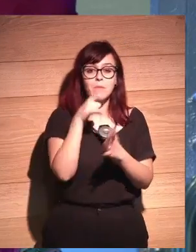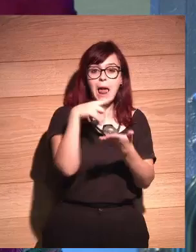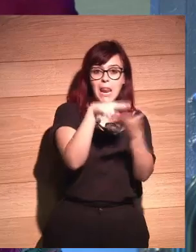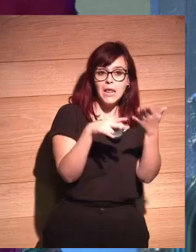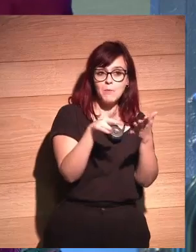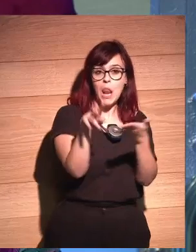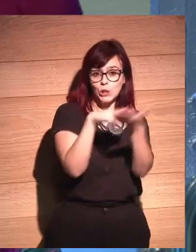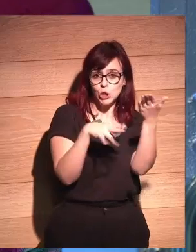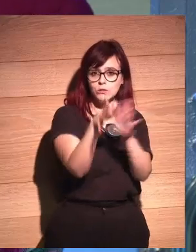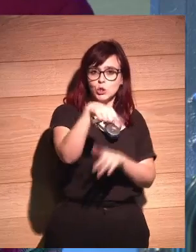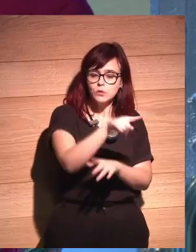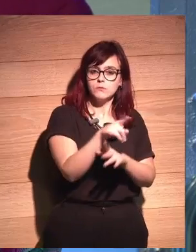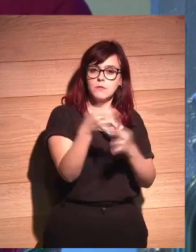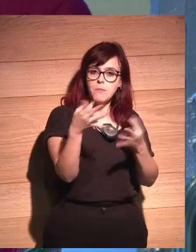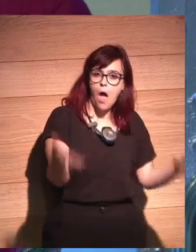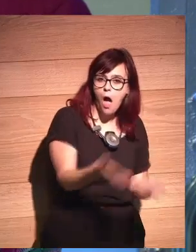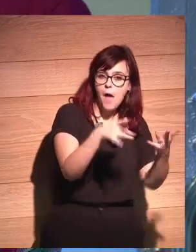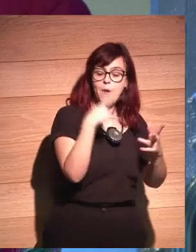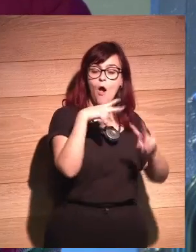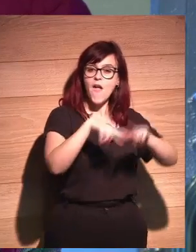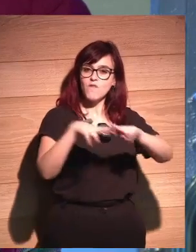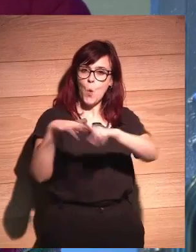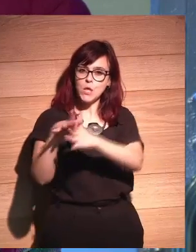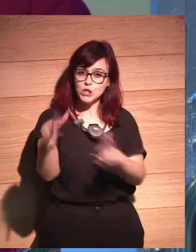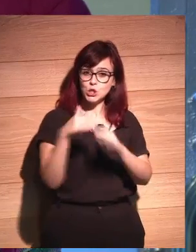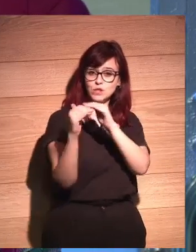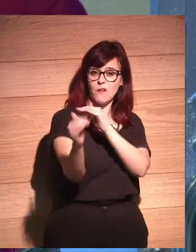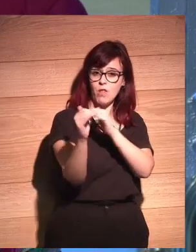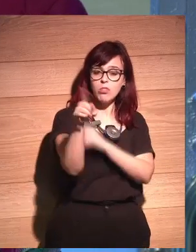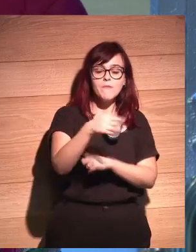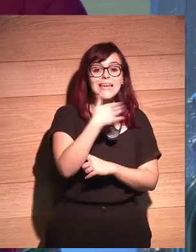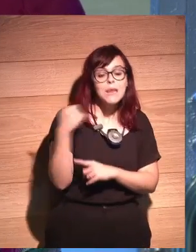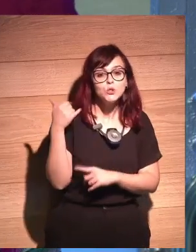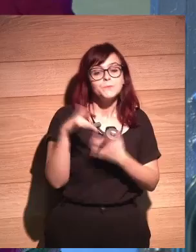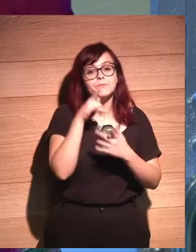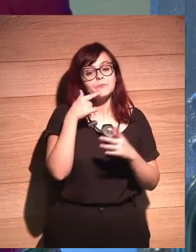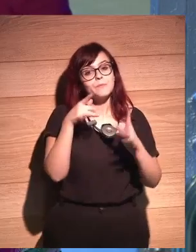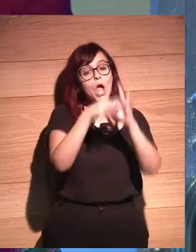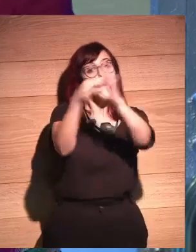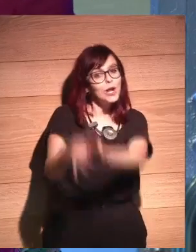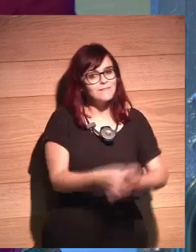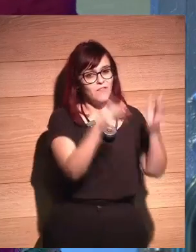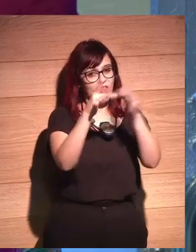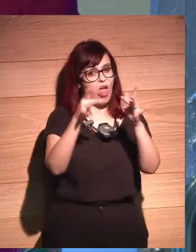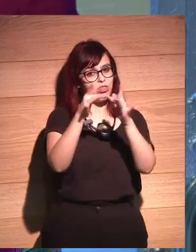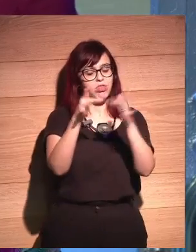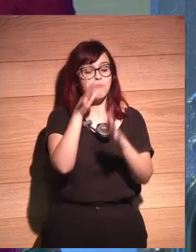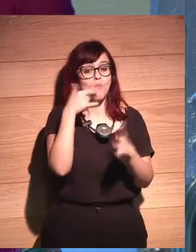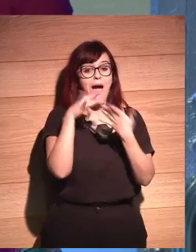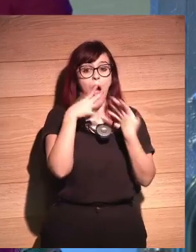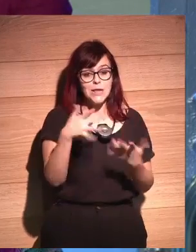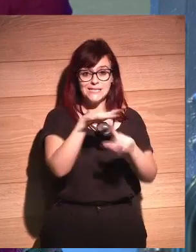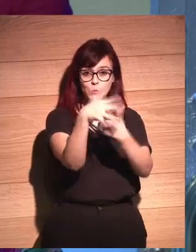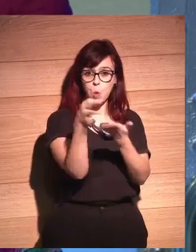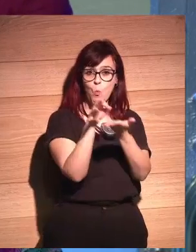of cultural actions in all the different vectors that are related to sustainability, and we also want to work